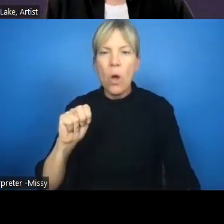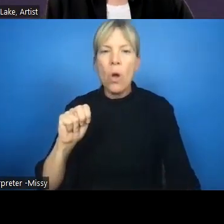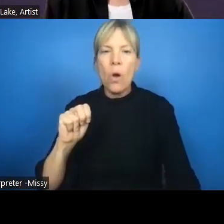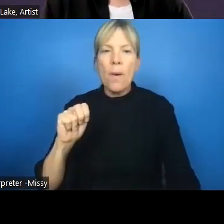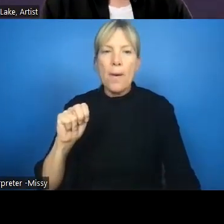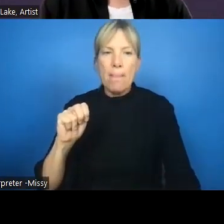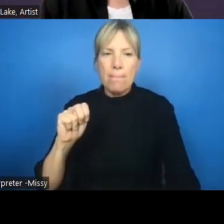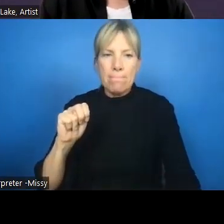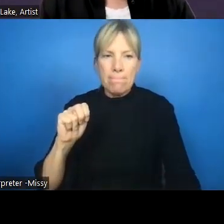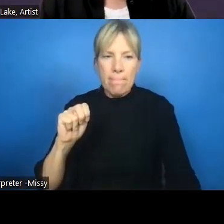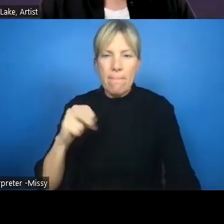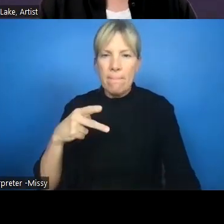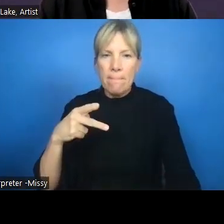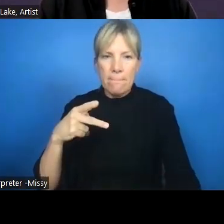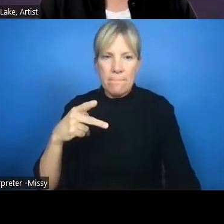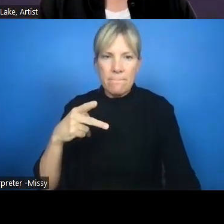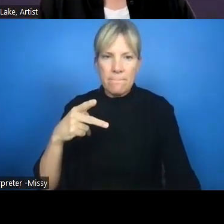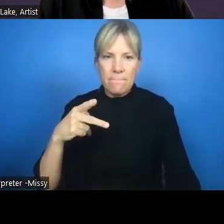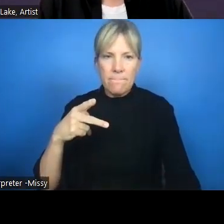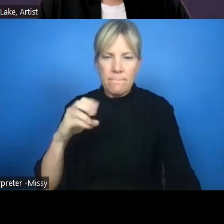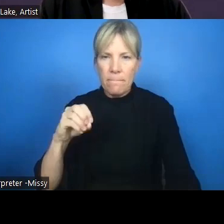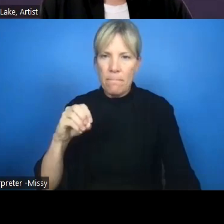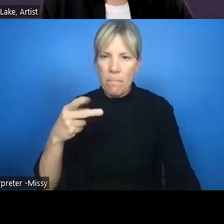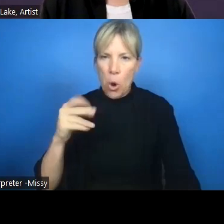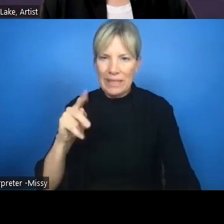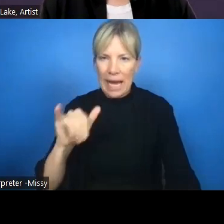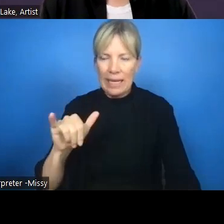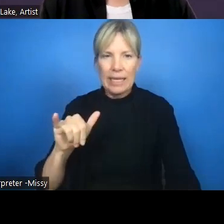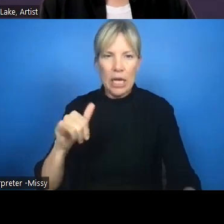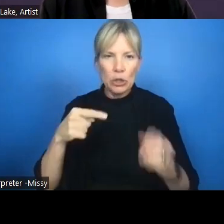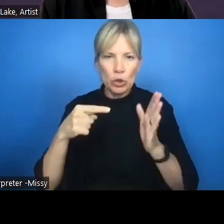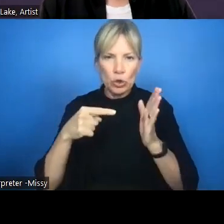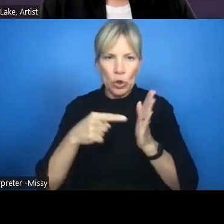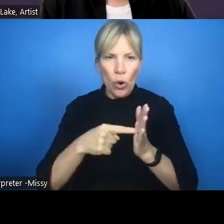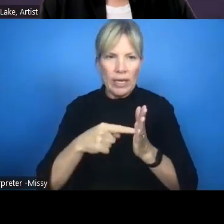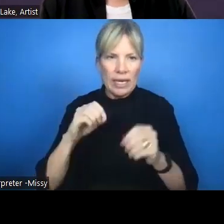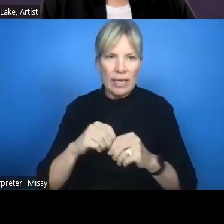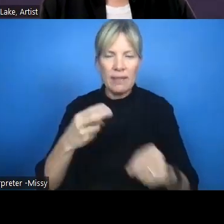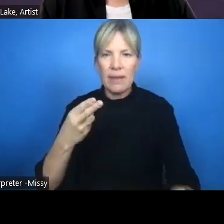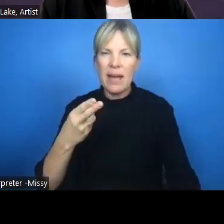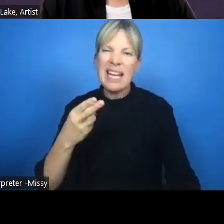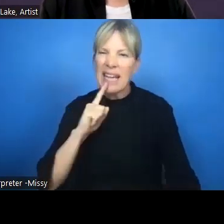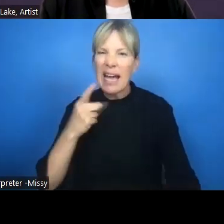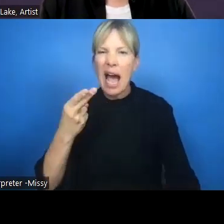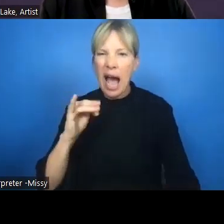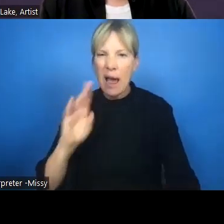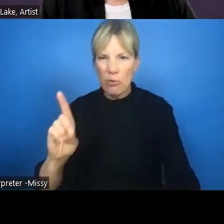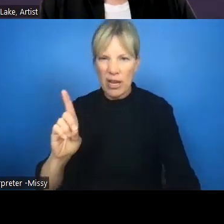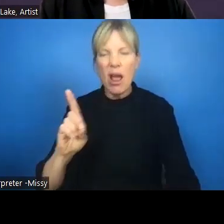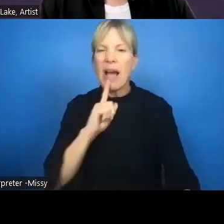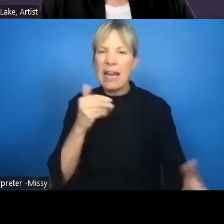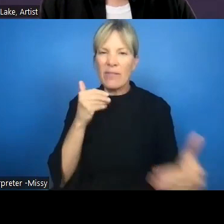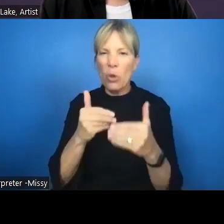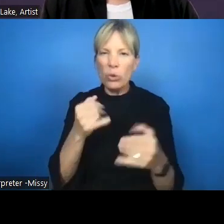then this piece was shown in the Hyde Park Art Center towards the end of the pandemic